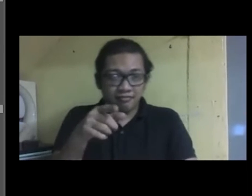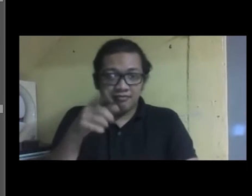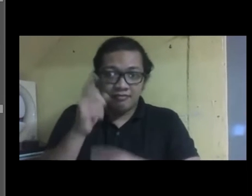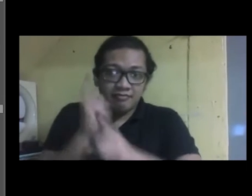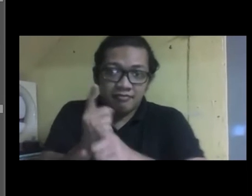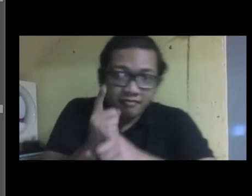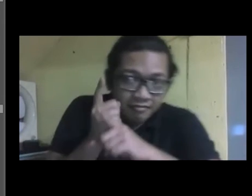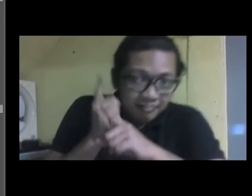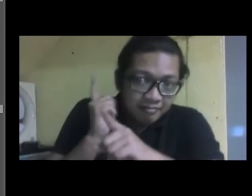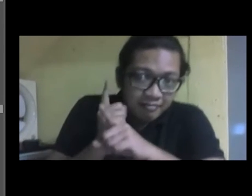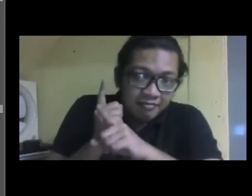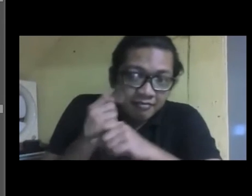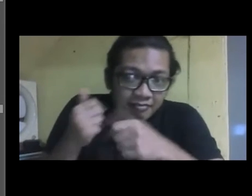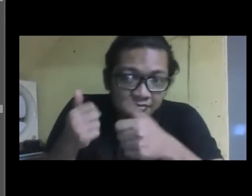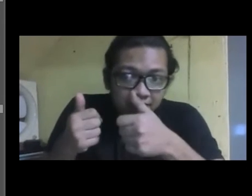okay.